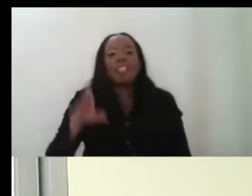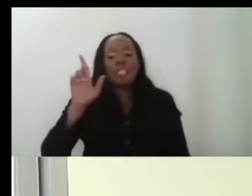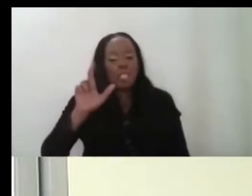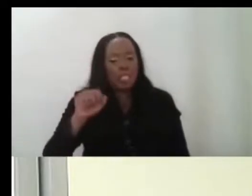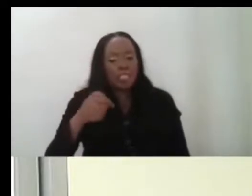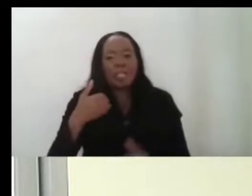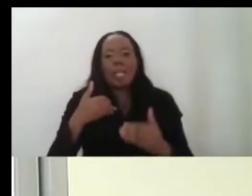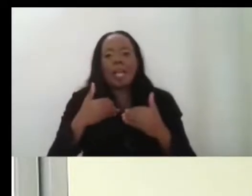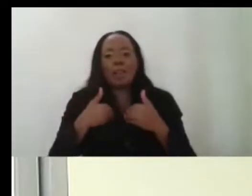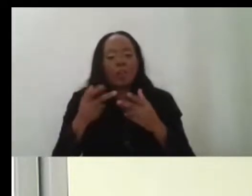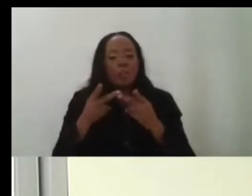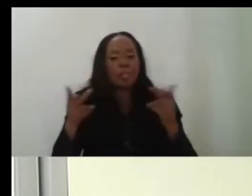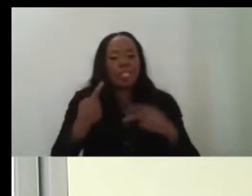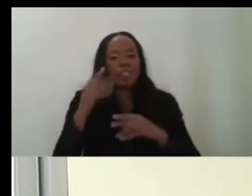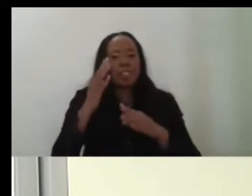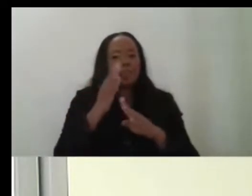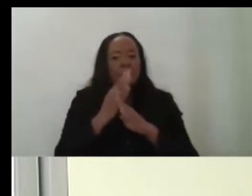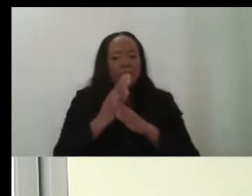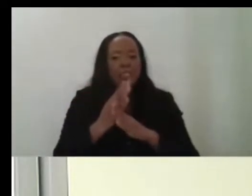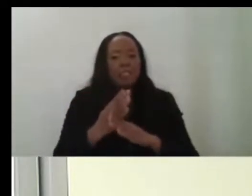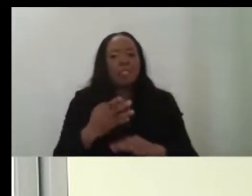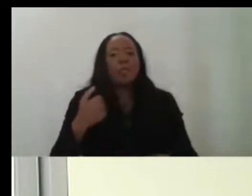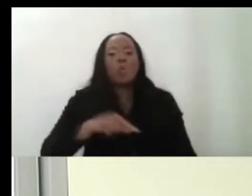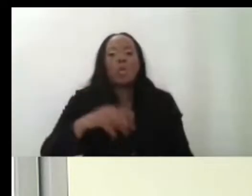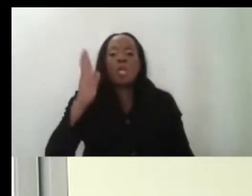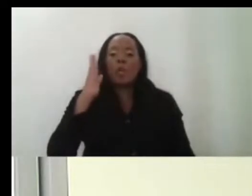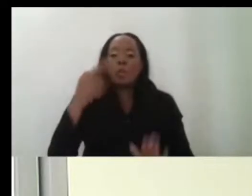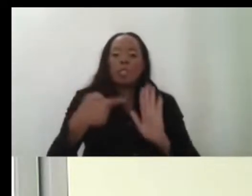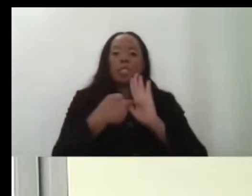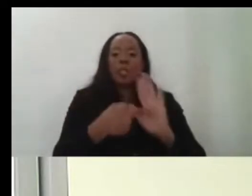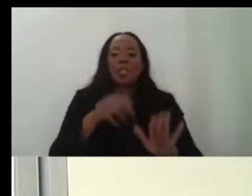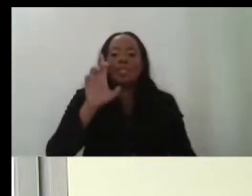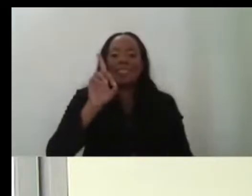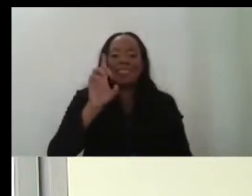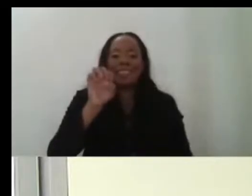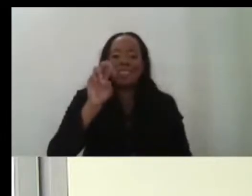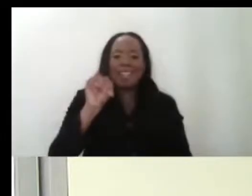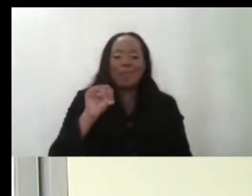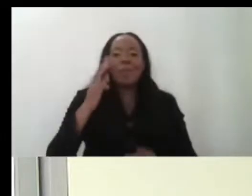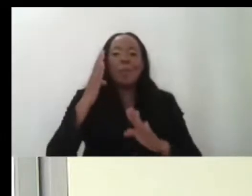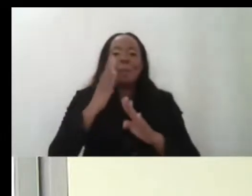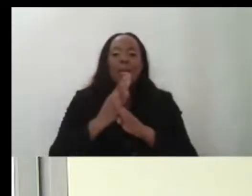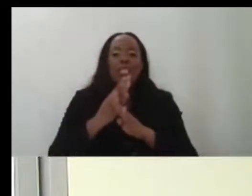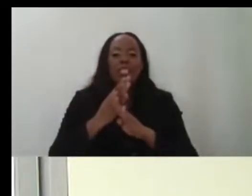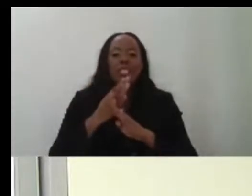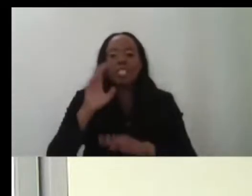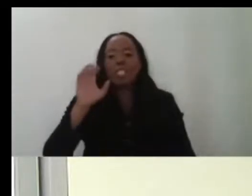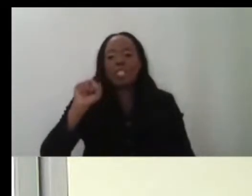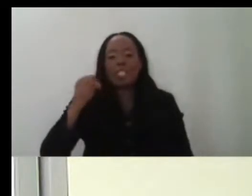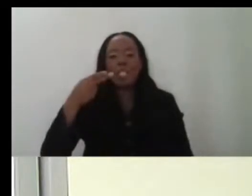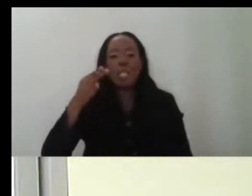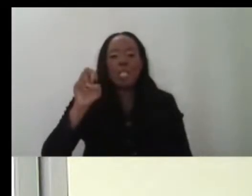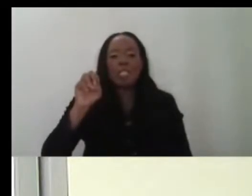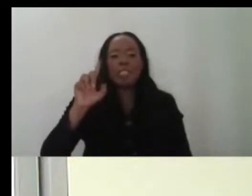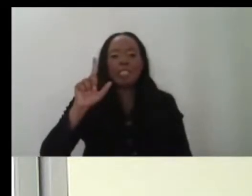gentlemen, we will also be unveiling our branded DEM bus shelter. I think we should clap for that.